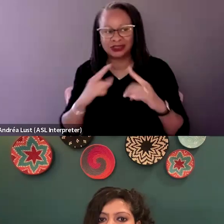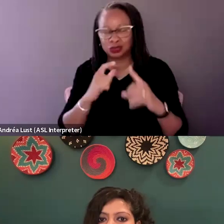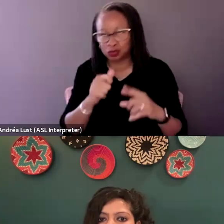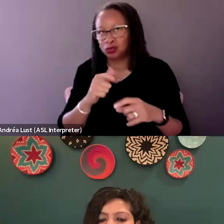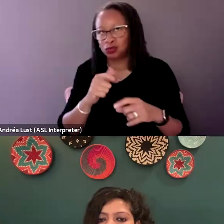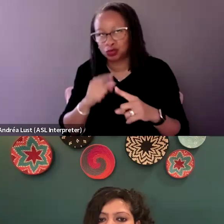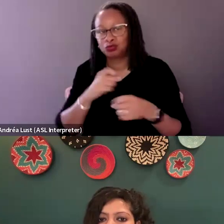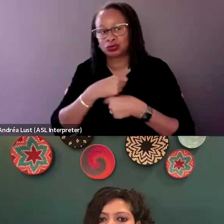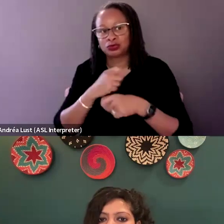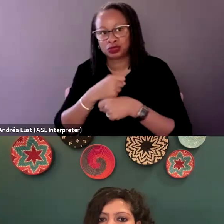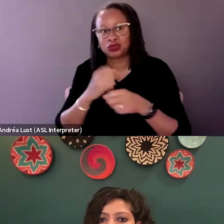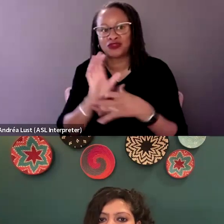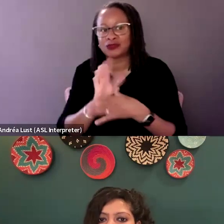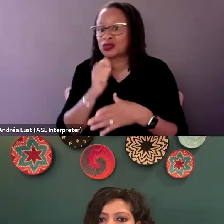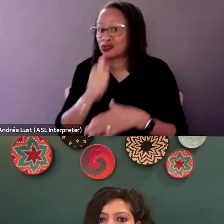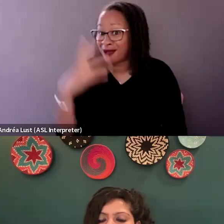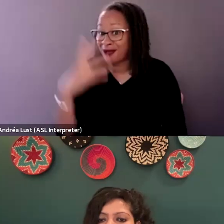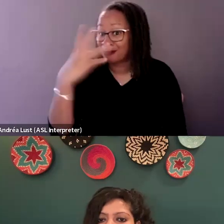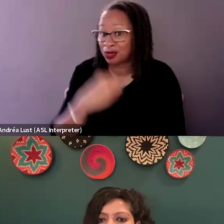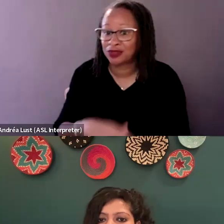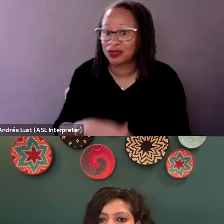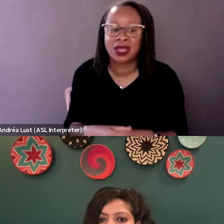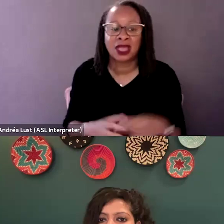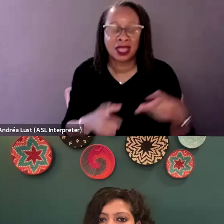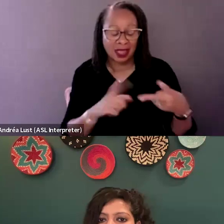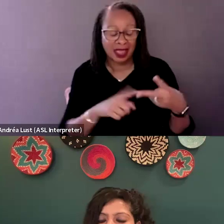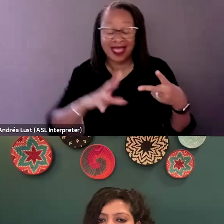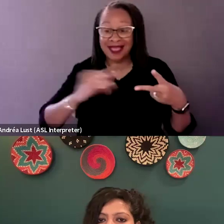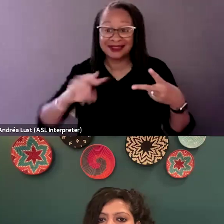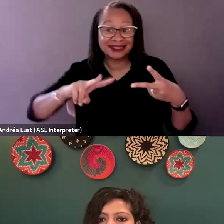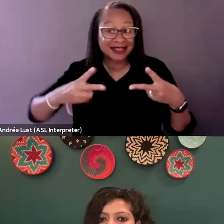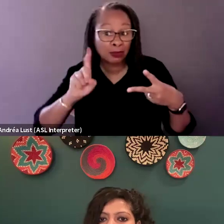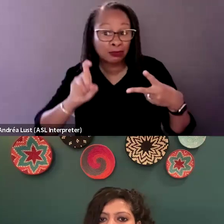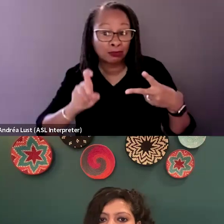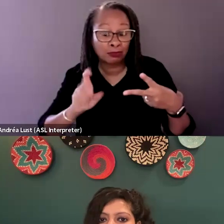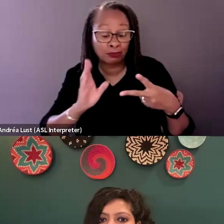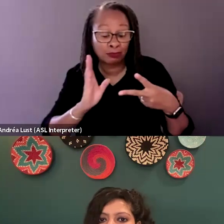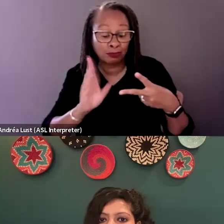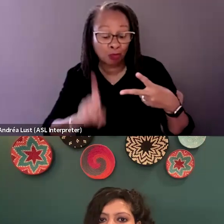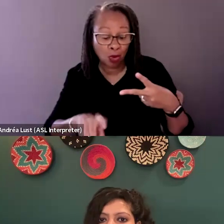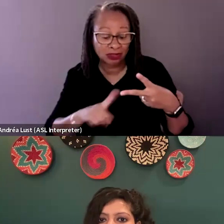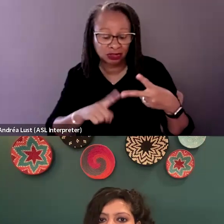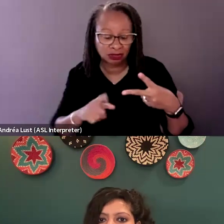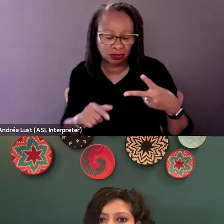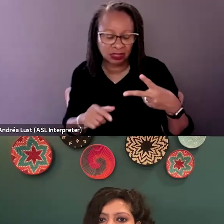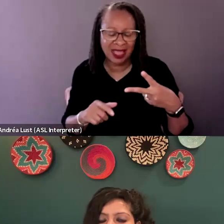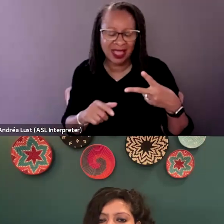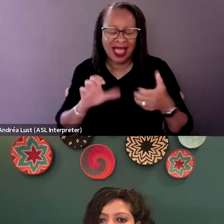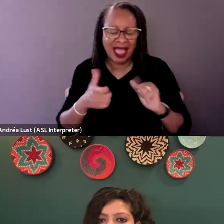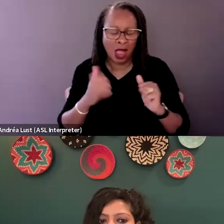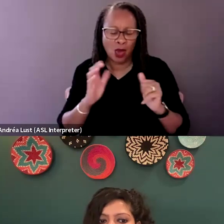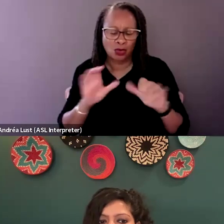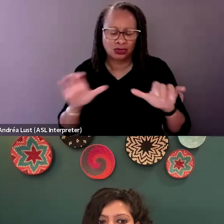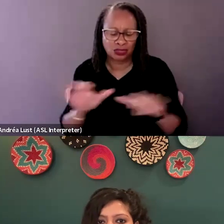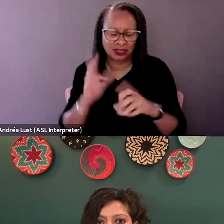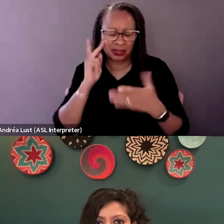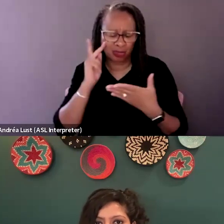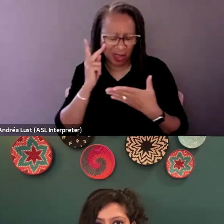by. And I'd seen his films and sort of wrote a cold love letter saying, would you consider working in this film and so on. Or for